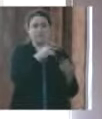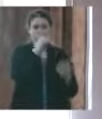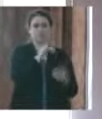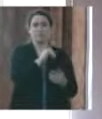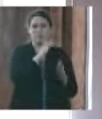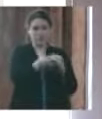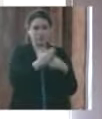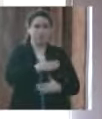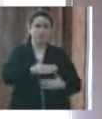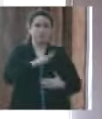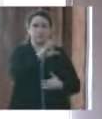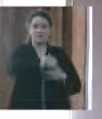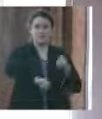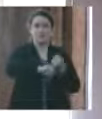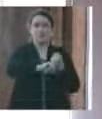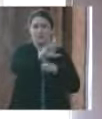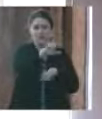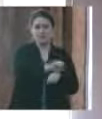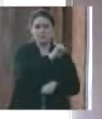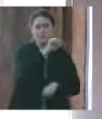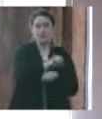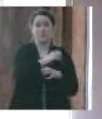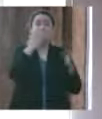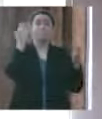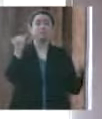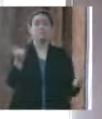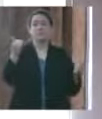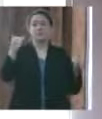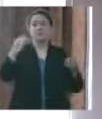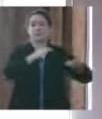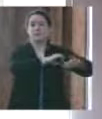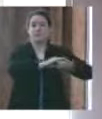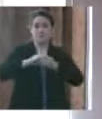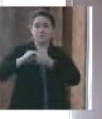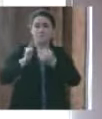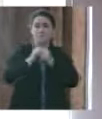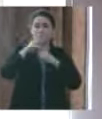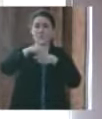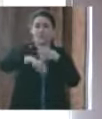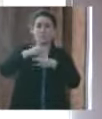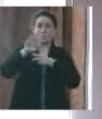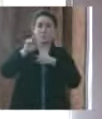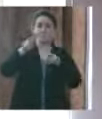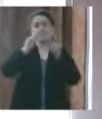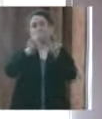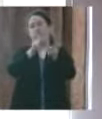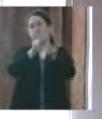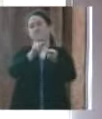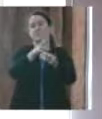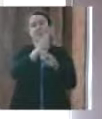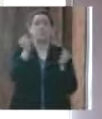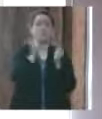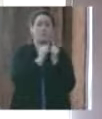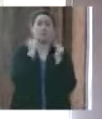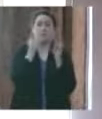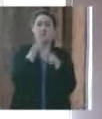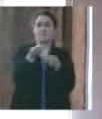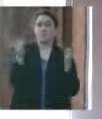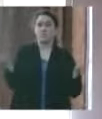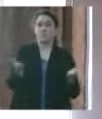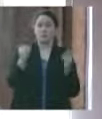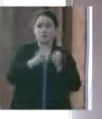we're looking very much forward to a long partnership with the World Bank and with many of you here, and to growing that partnership network so that we can actually